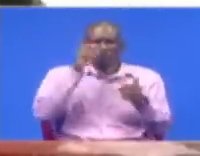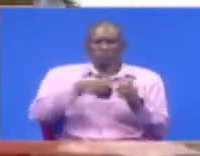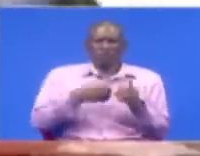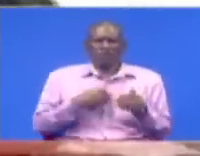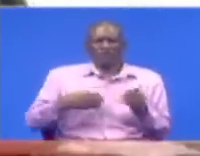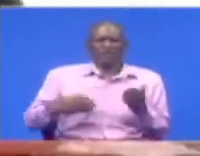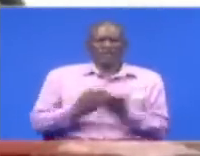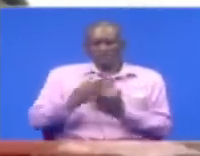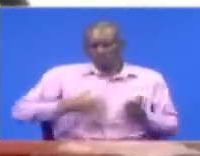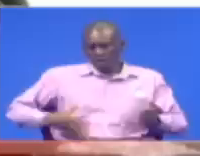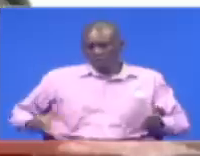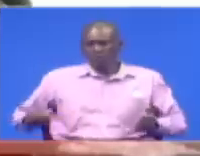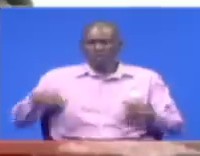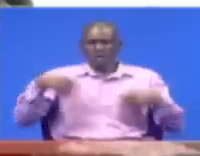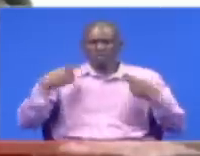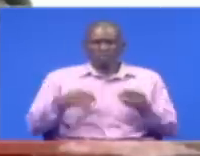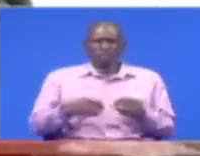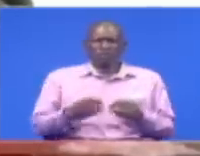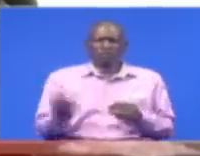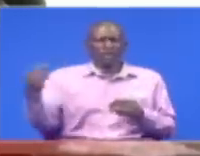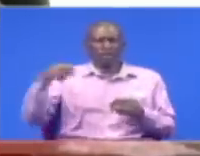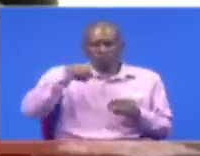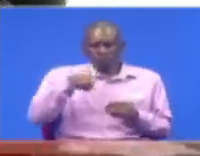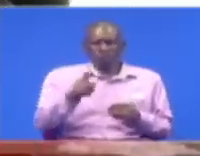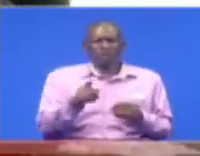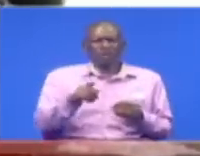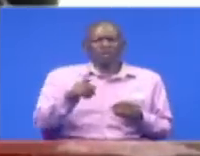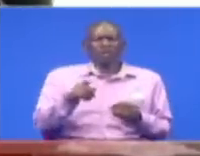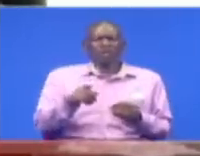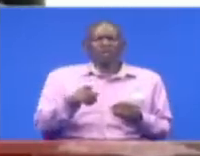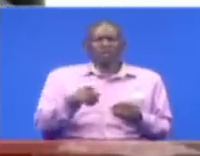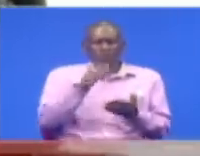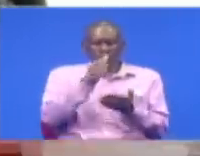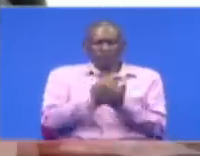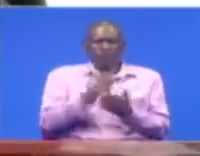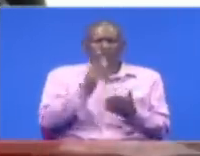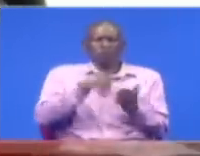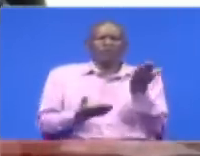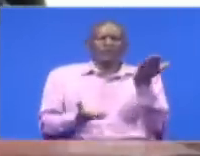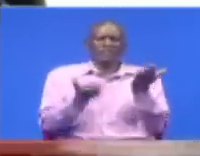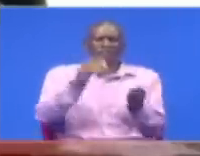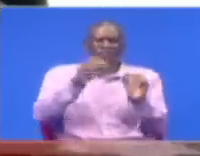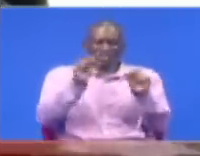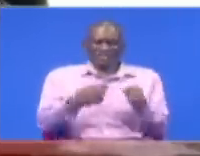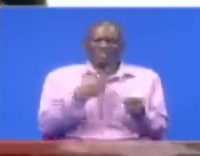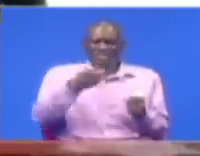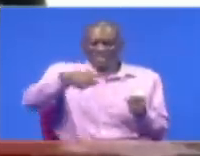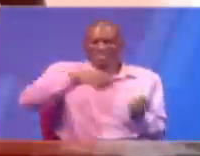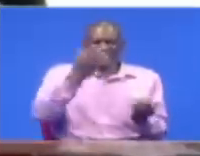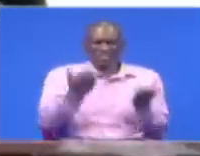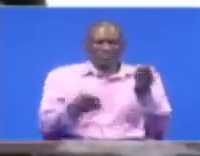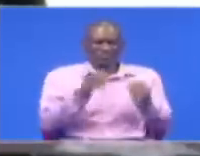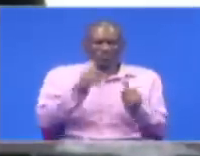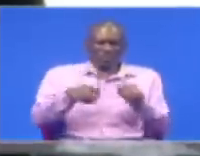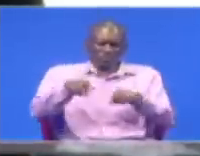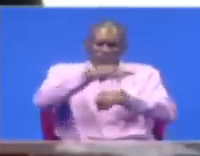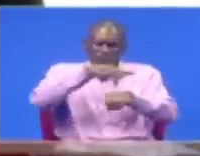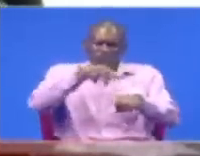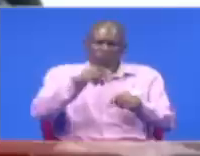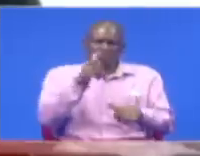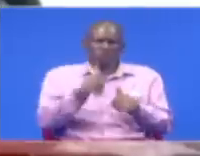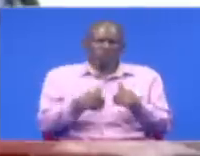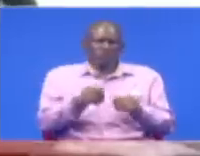abortion and people will still knock at your door. So what are the values? Just tell us what are the values, the principles